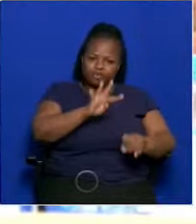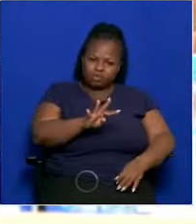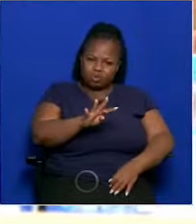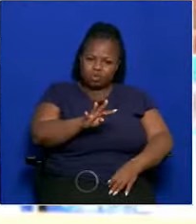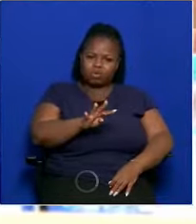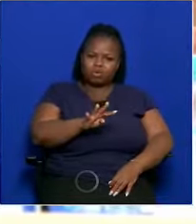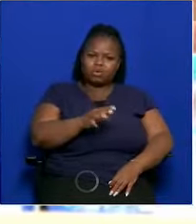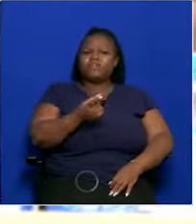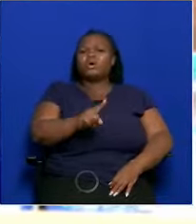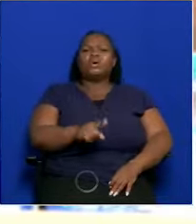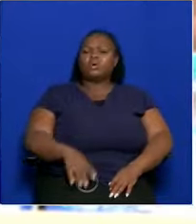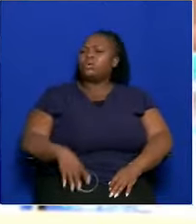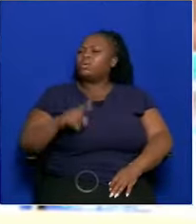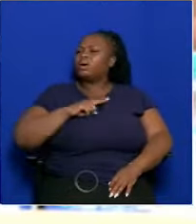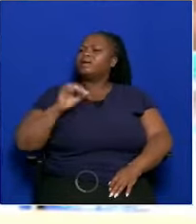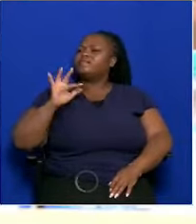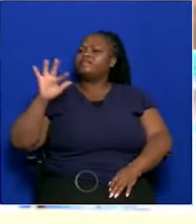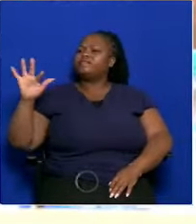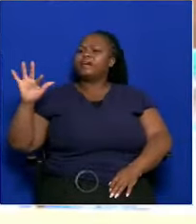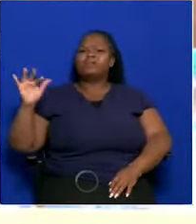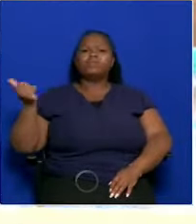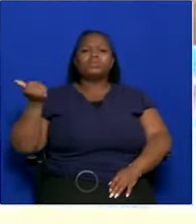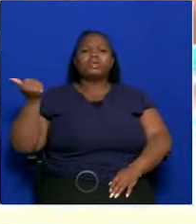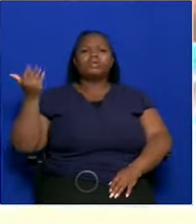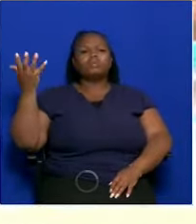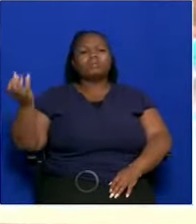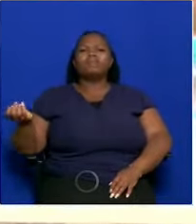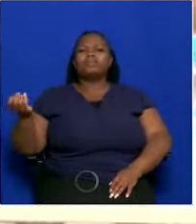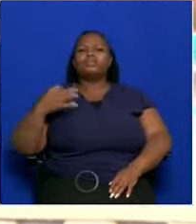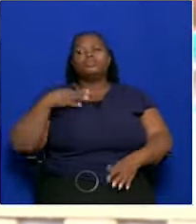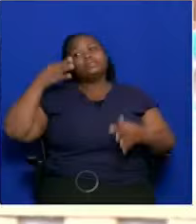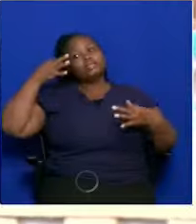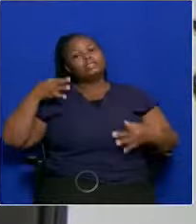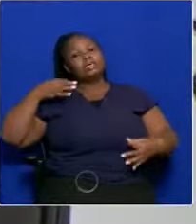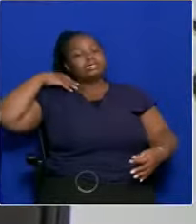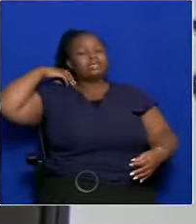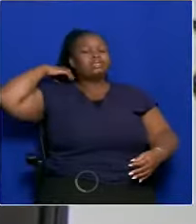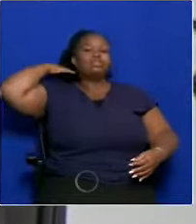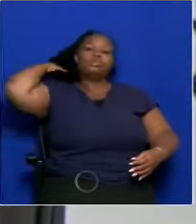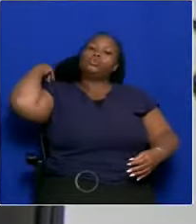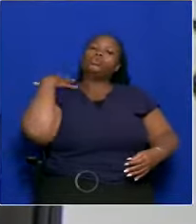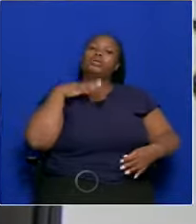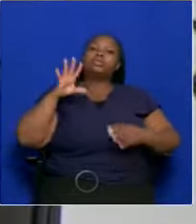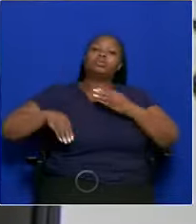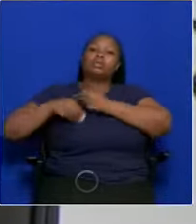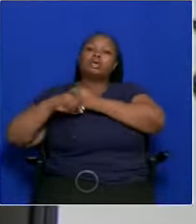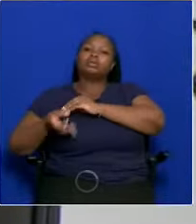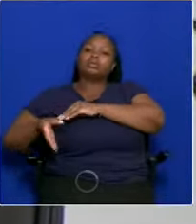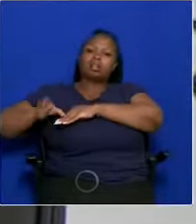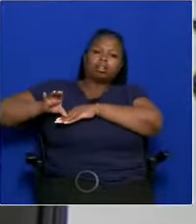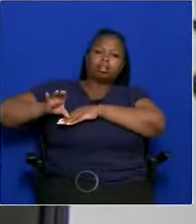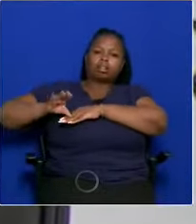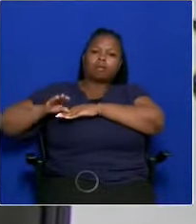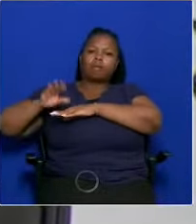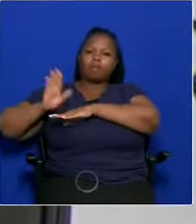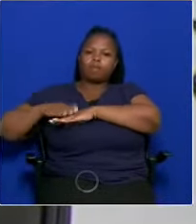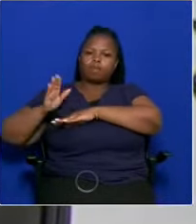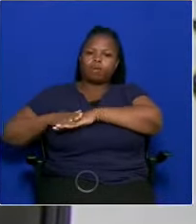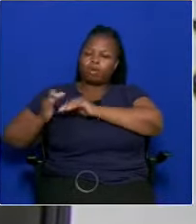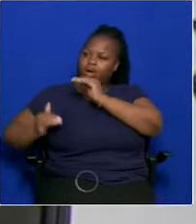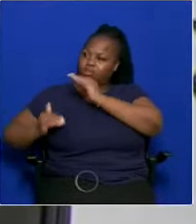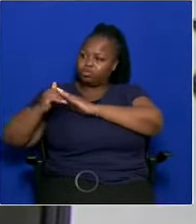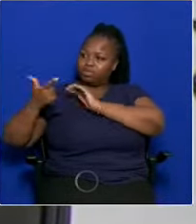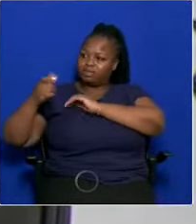the 55 and you've decided, let me cushion myself and go up to 70,000